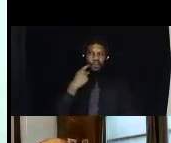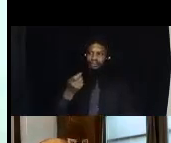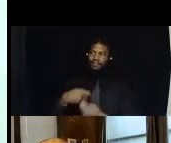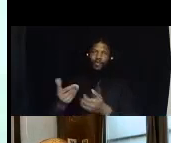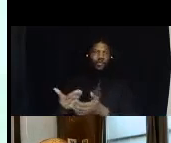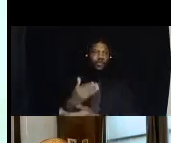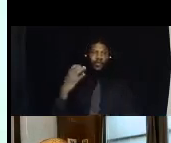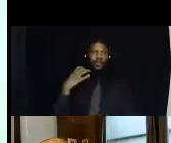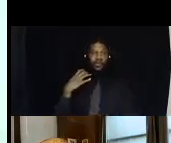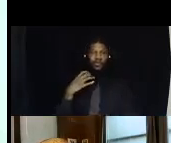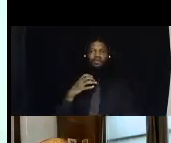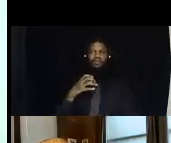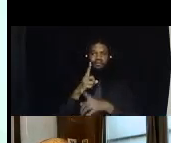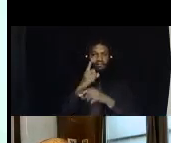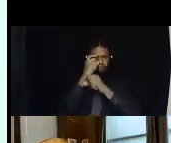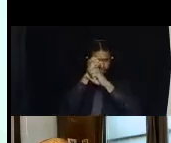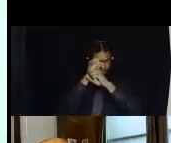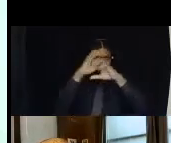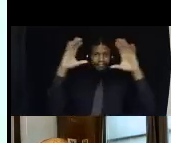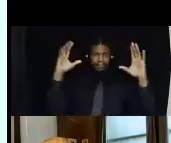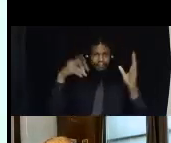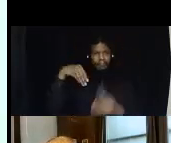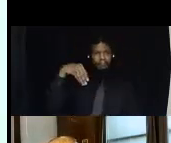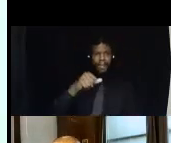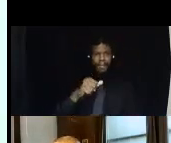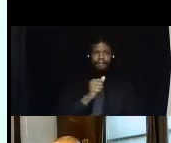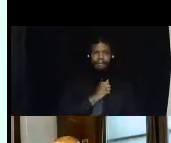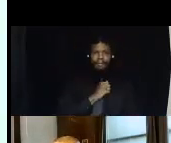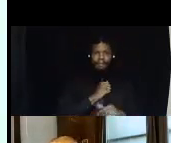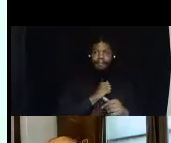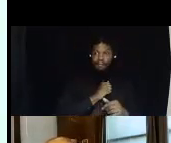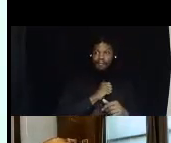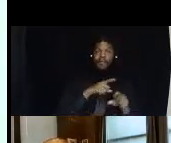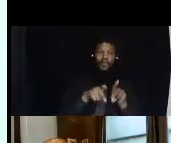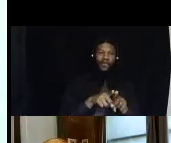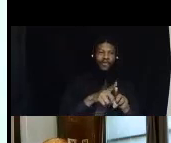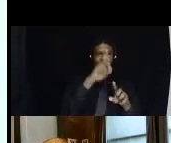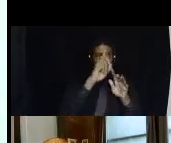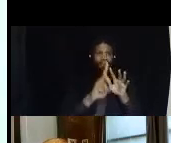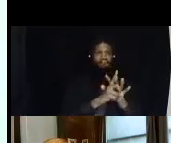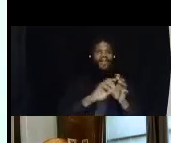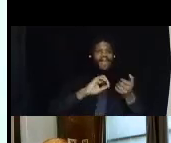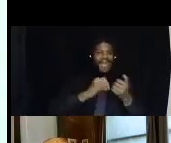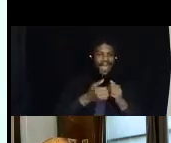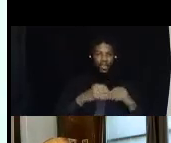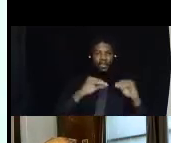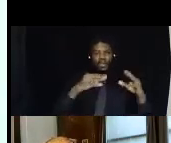pay and me thinking about how teachers are paid. So that's from Instagram,